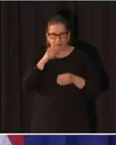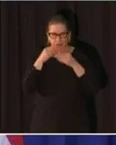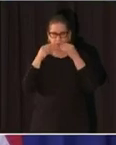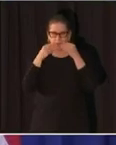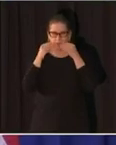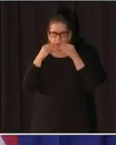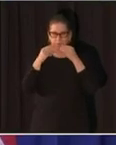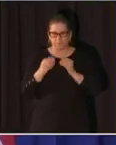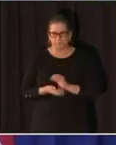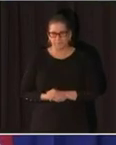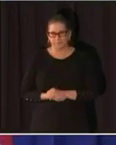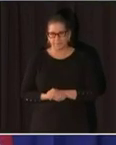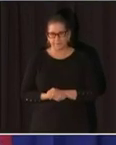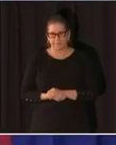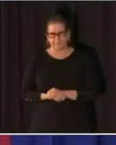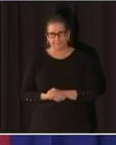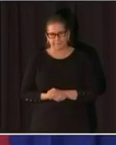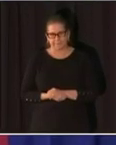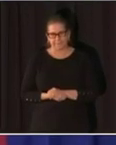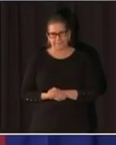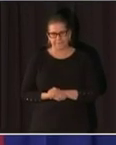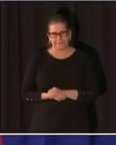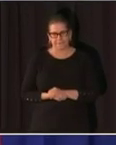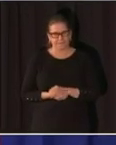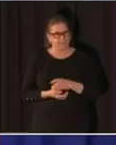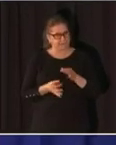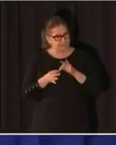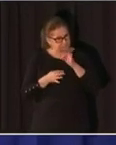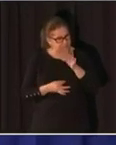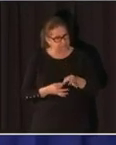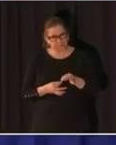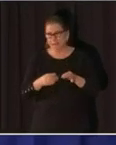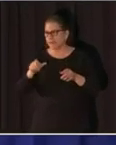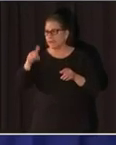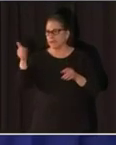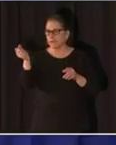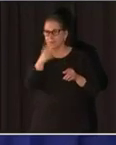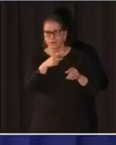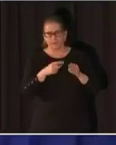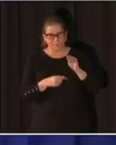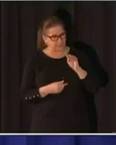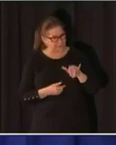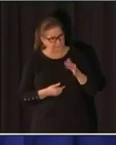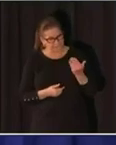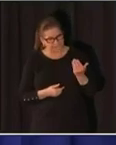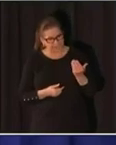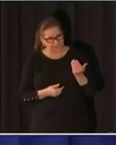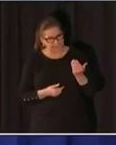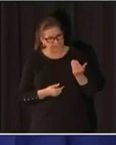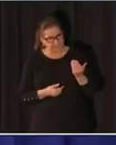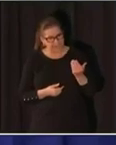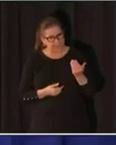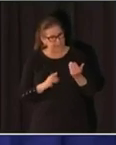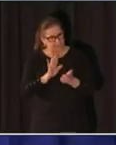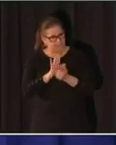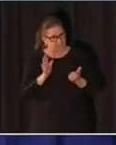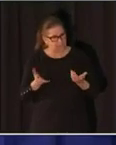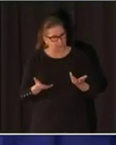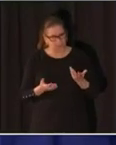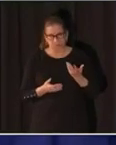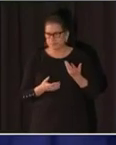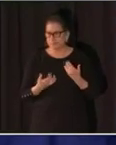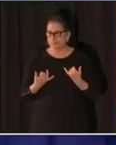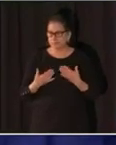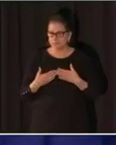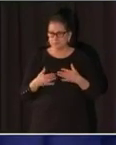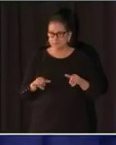May 15th? What exactly are you extending until? What restrictions will stay in place? That covers schools?